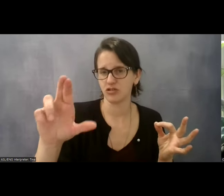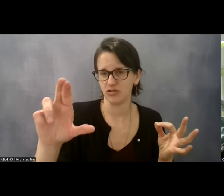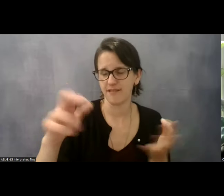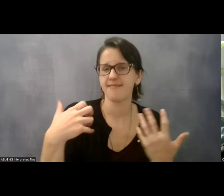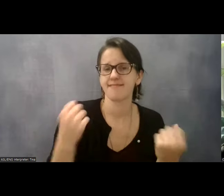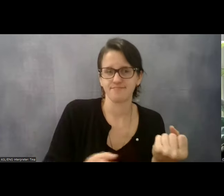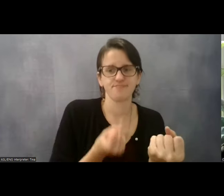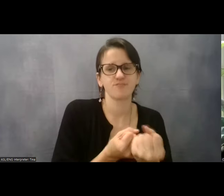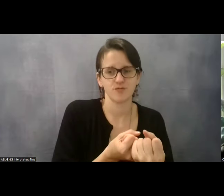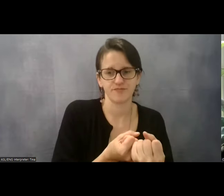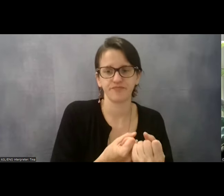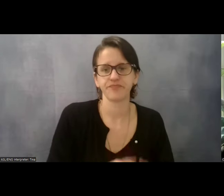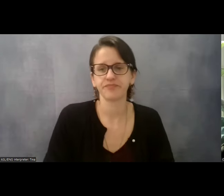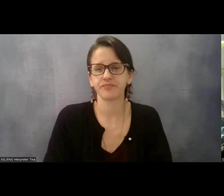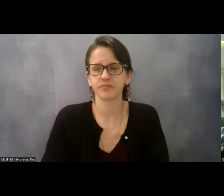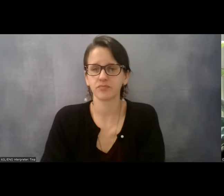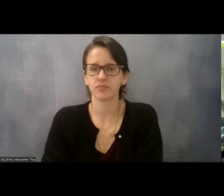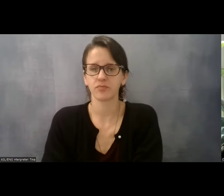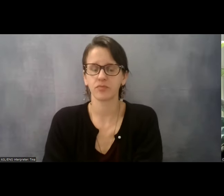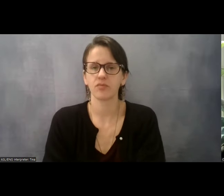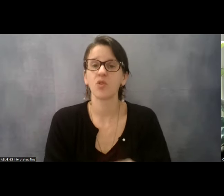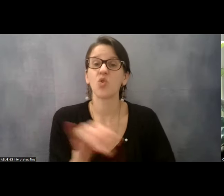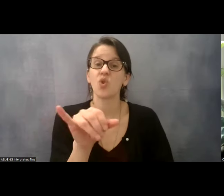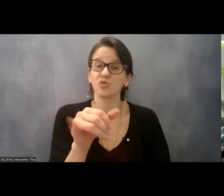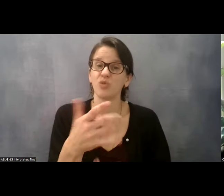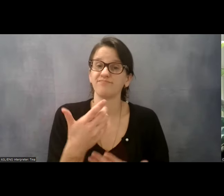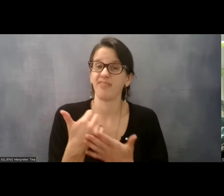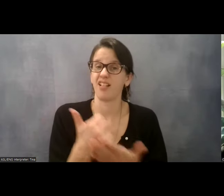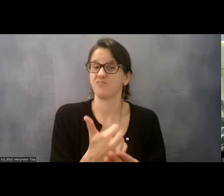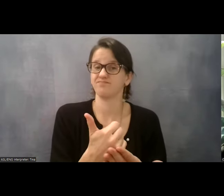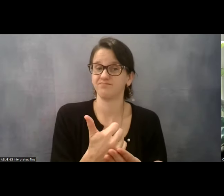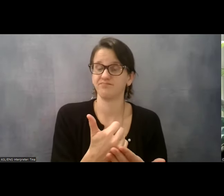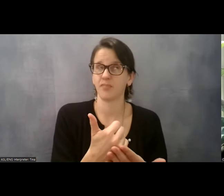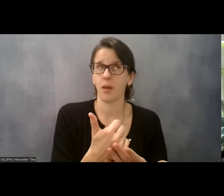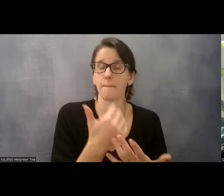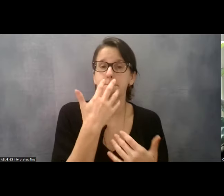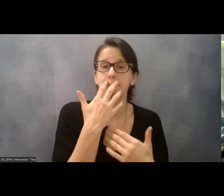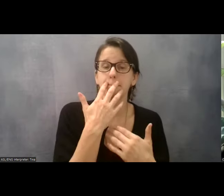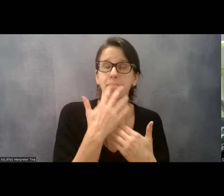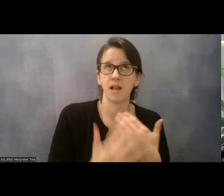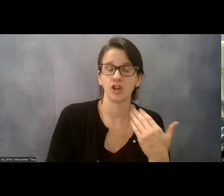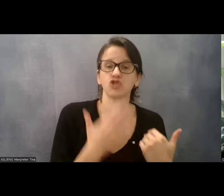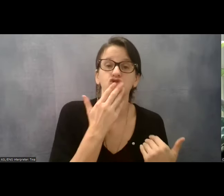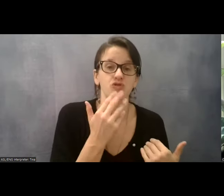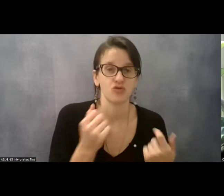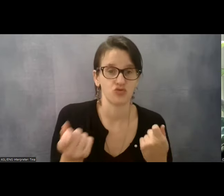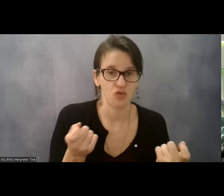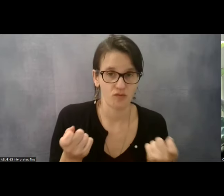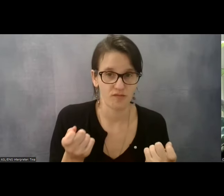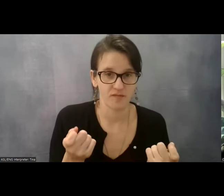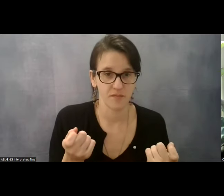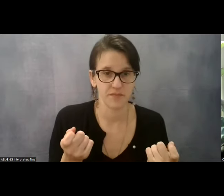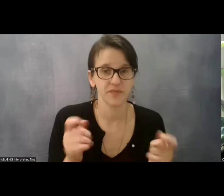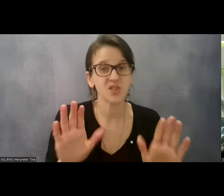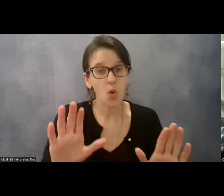There's been also studies showing they're good for blood pressure control, excuse me, blood sugar control. Even though carrots